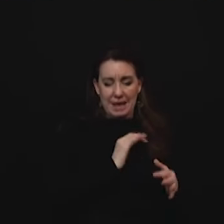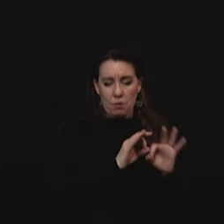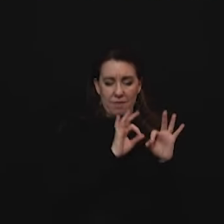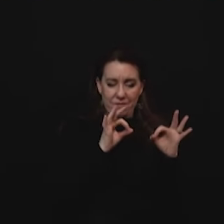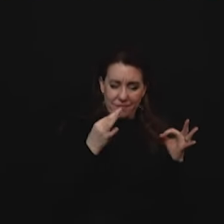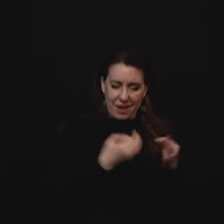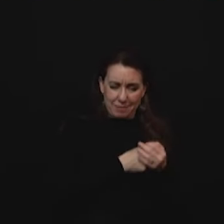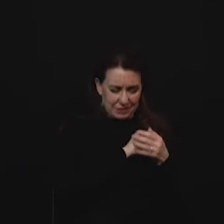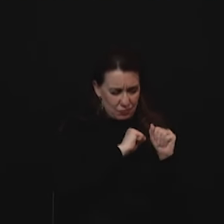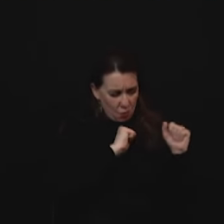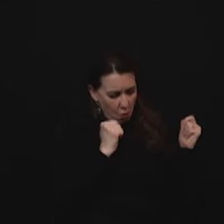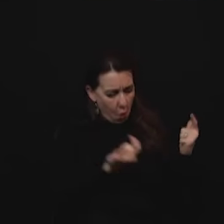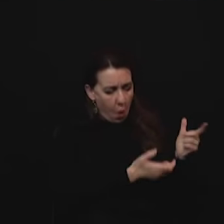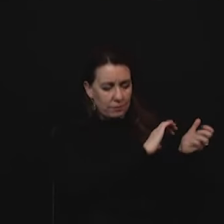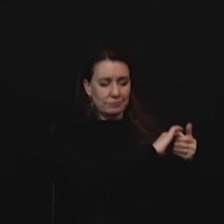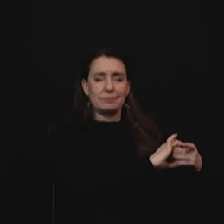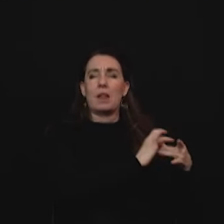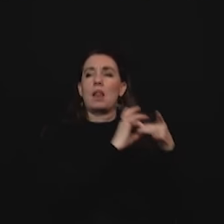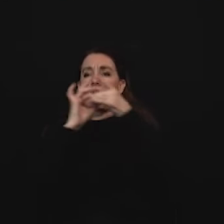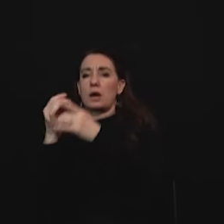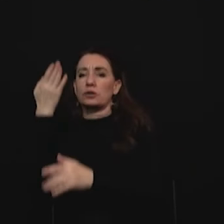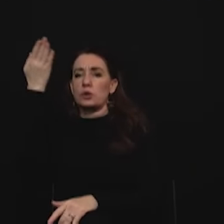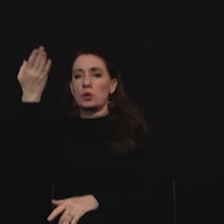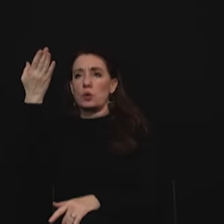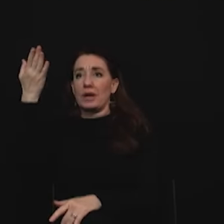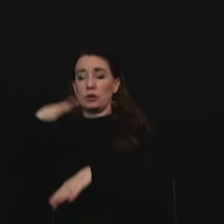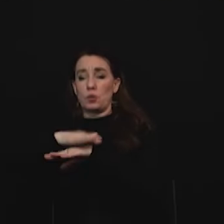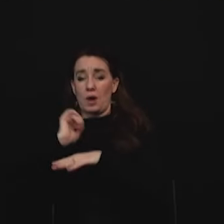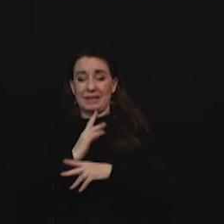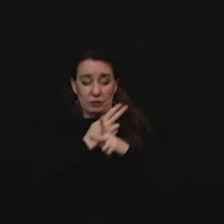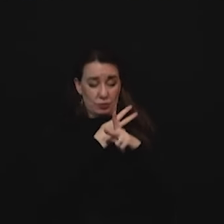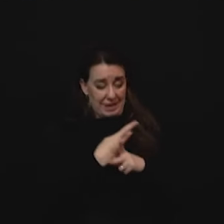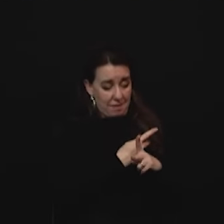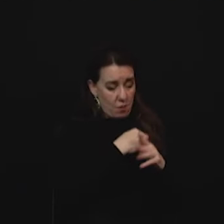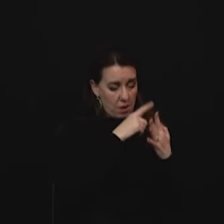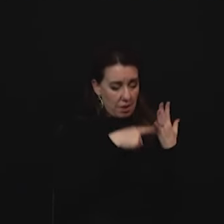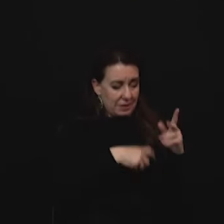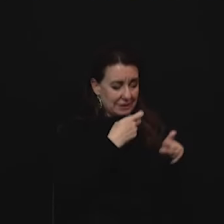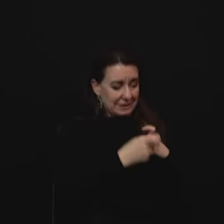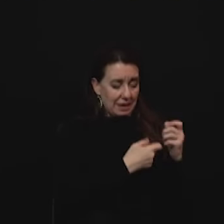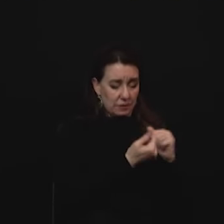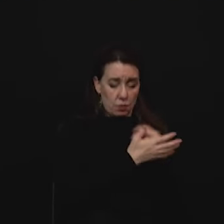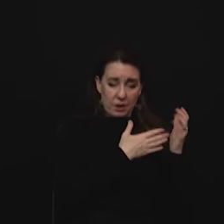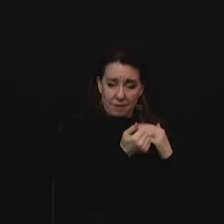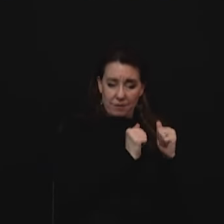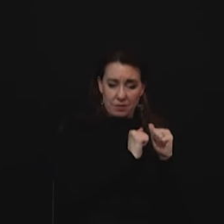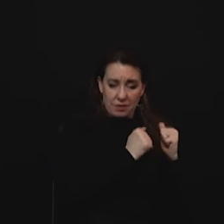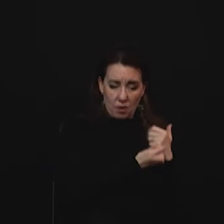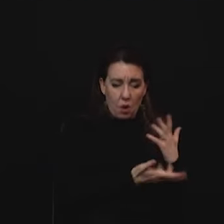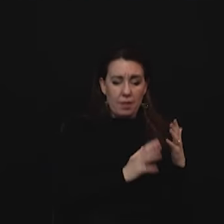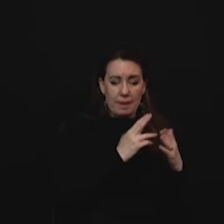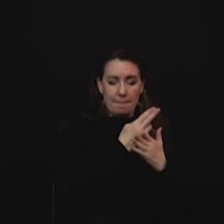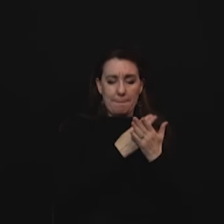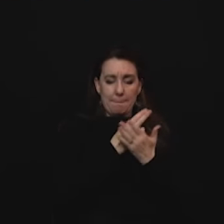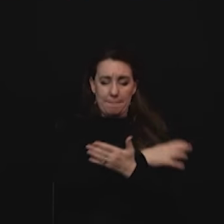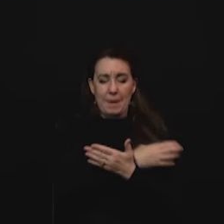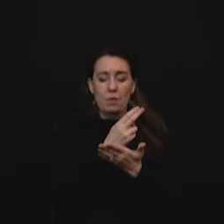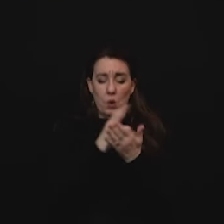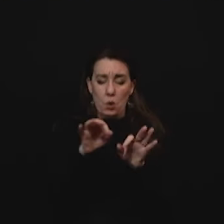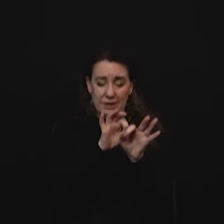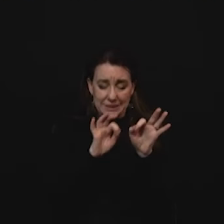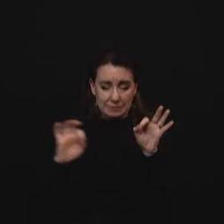families, all of it belongs to you, Lord, and you call us to care for these gifts and one another, Lord God, by the power of the Holy Spirit alive